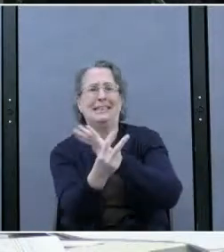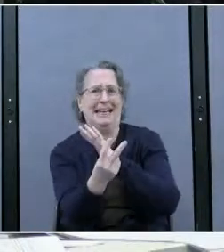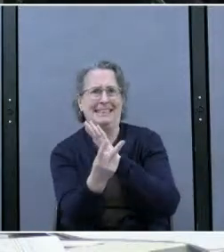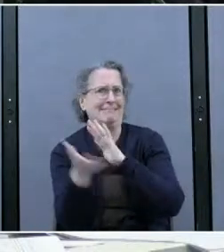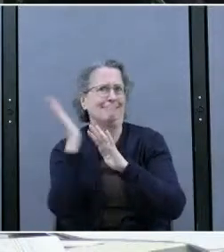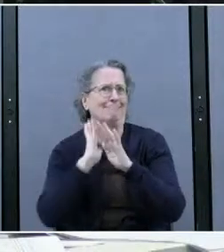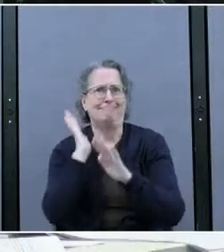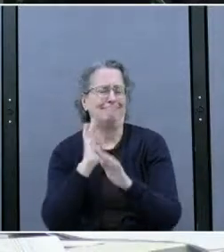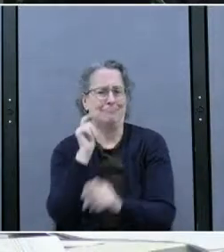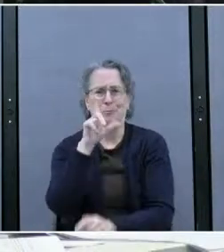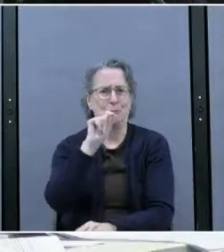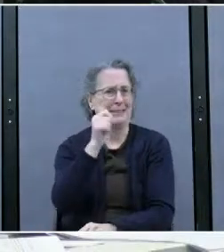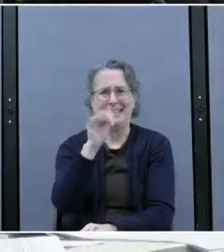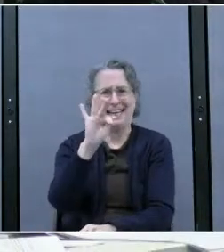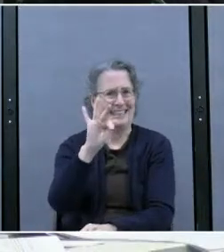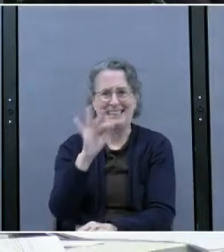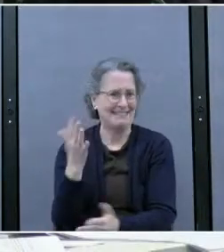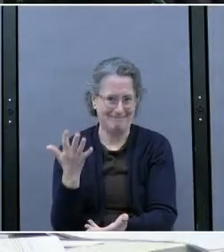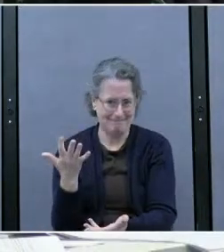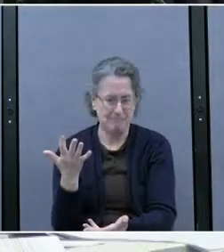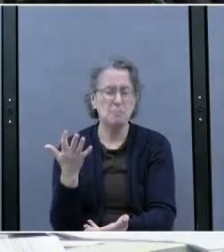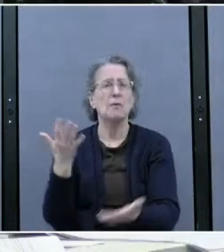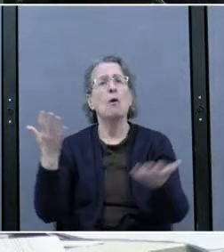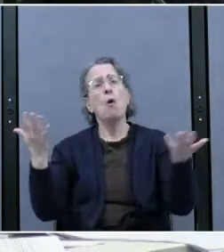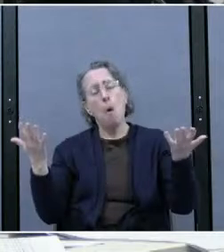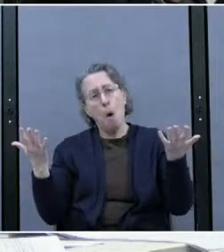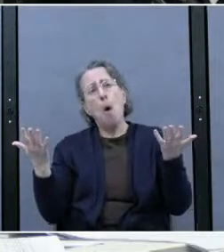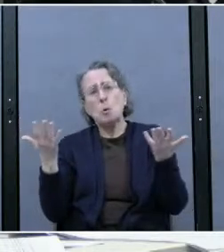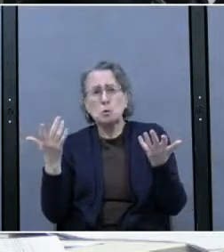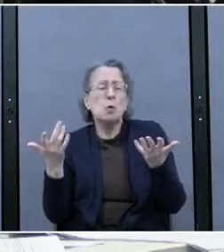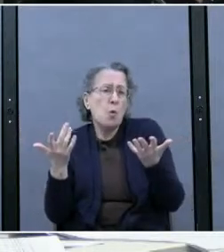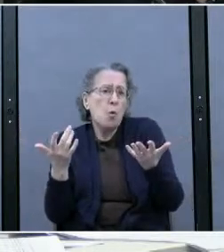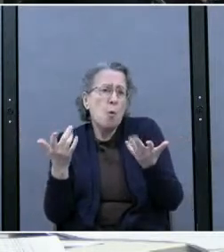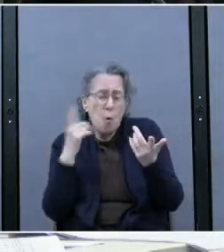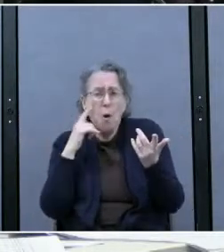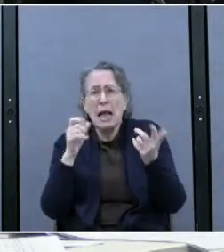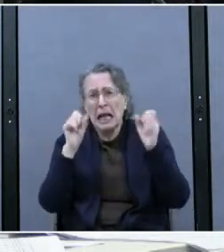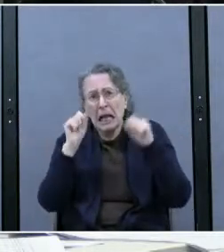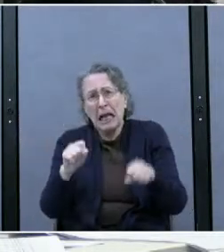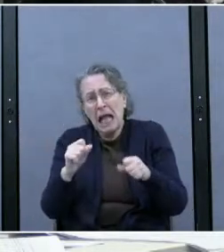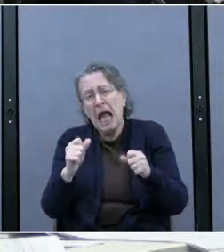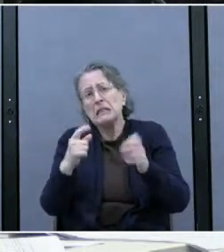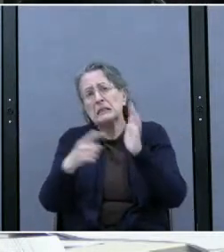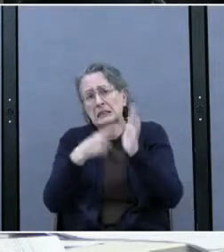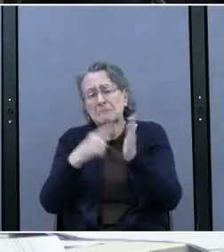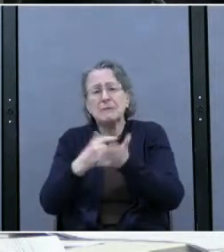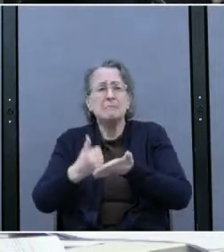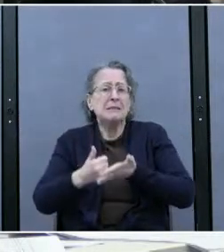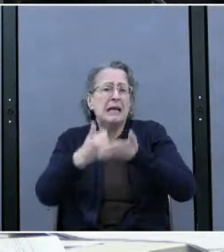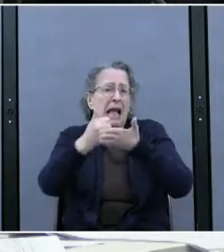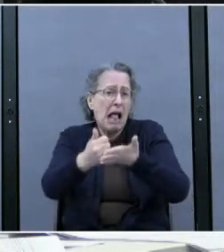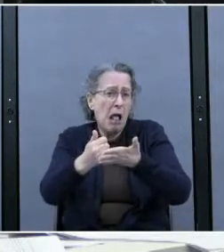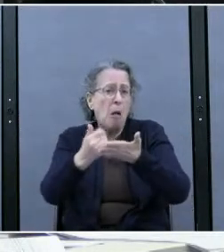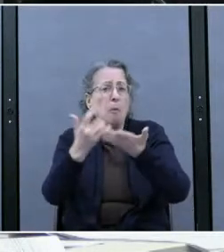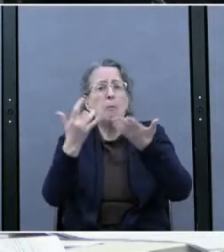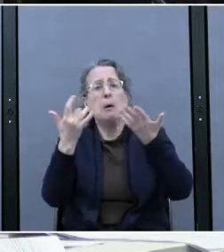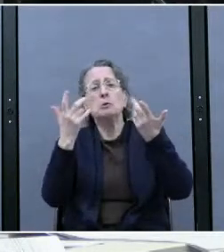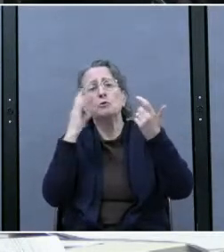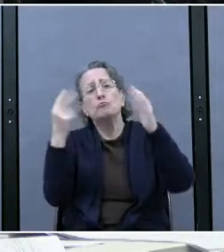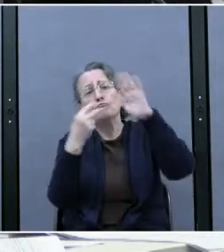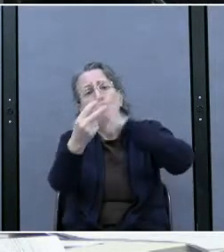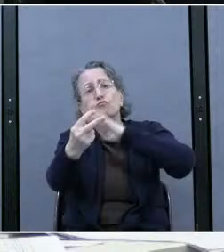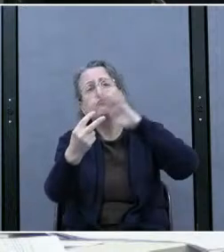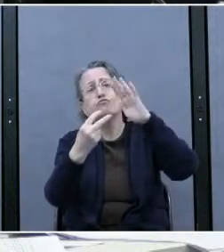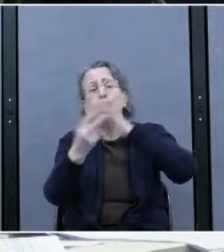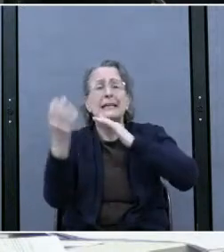it can be beneficial to make guesses about those, do scenarios, things like that. some